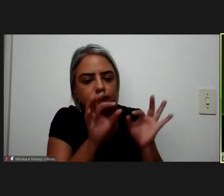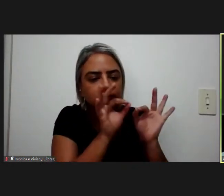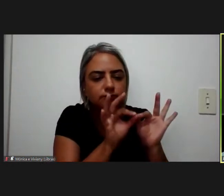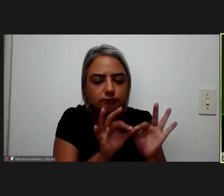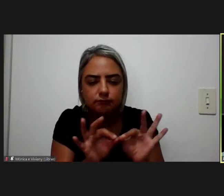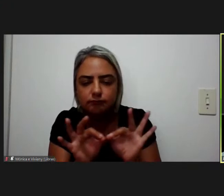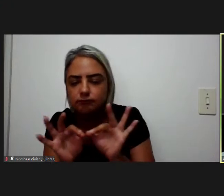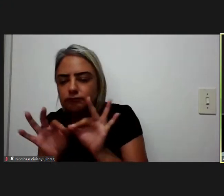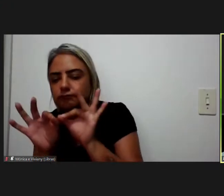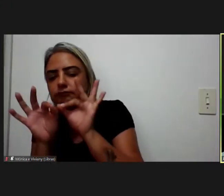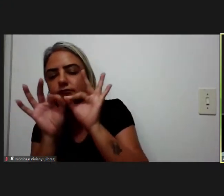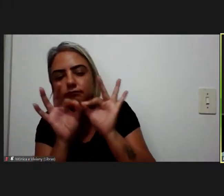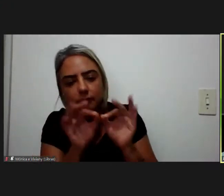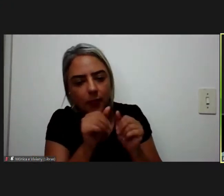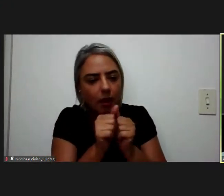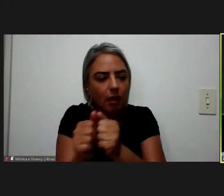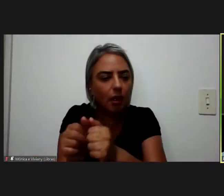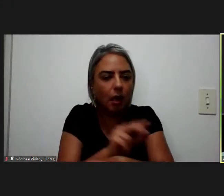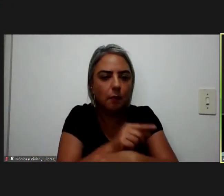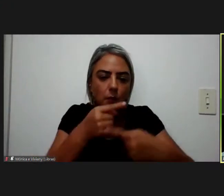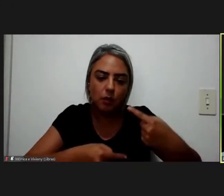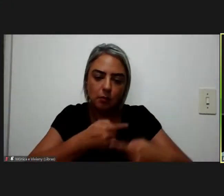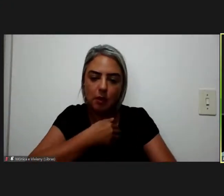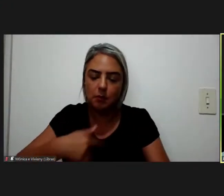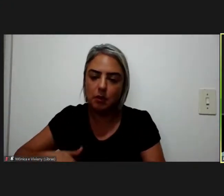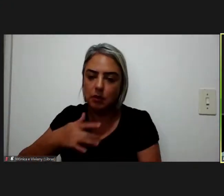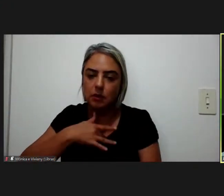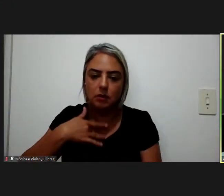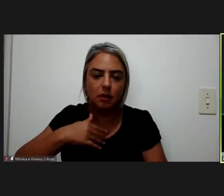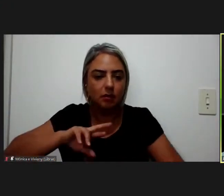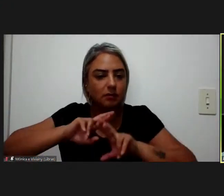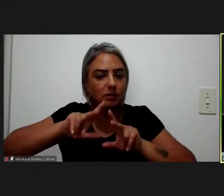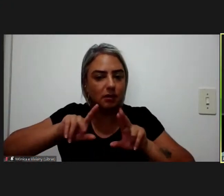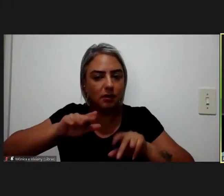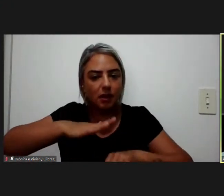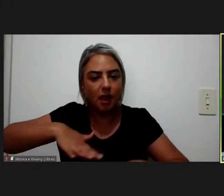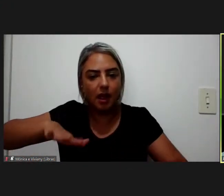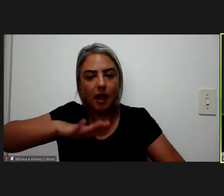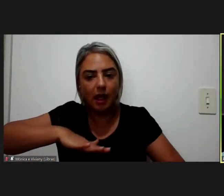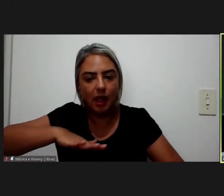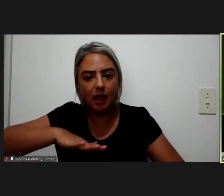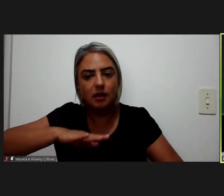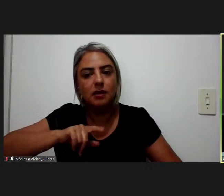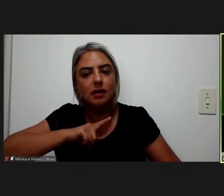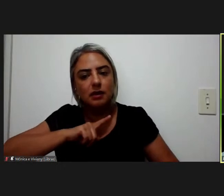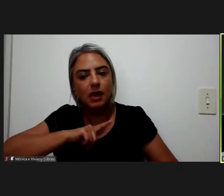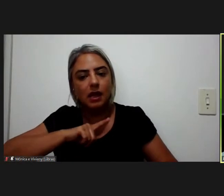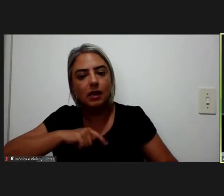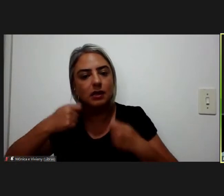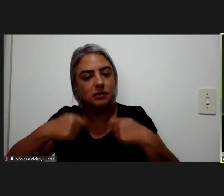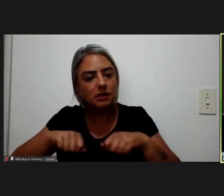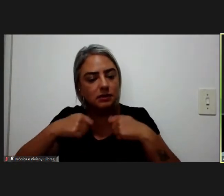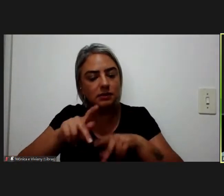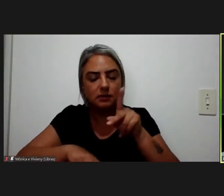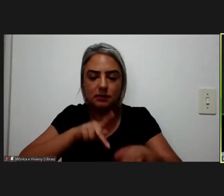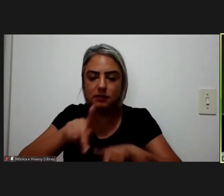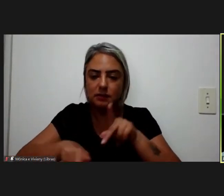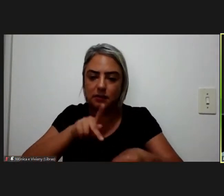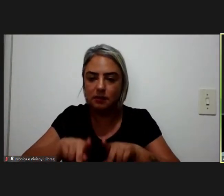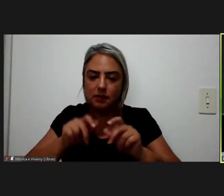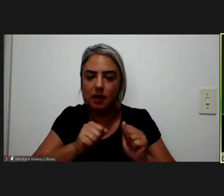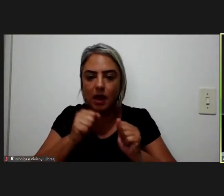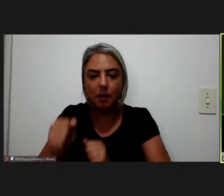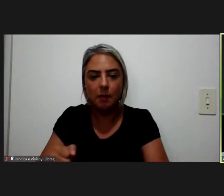fiscalization, follow up and monitor the public policies of health within its different areas, taking the demands